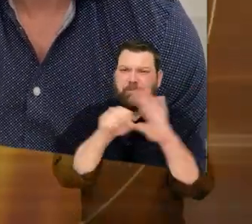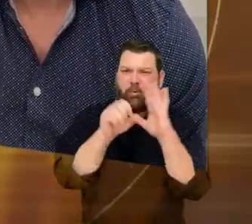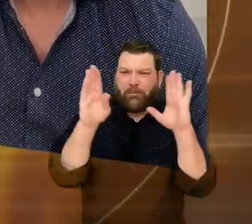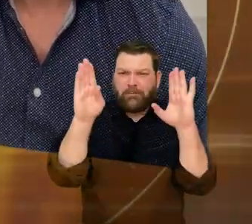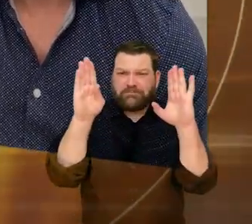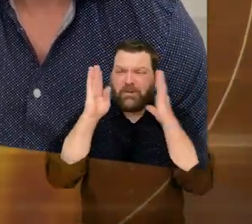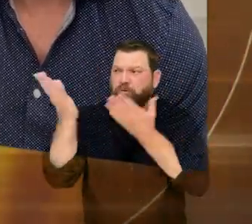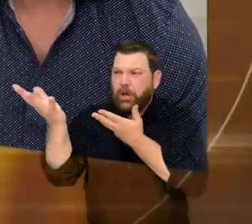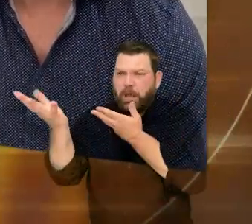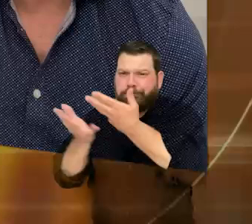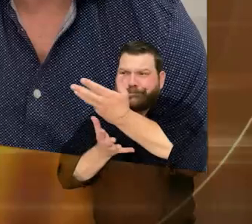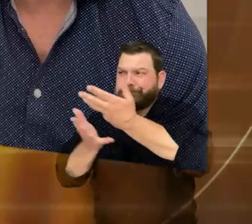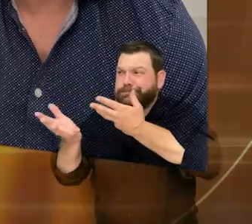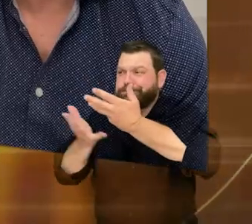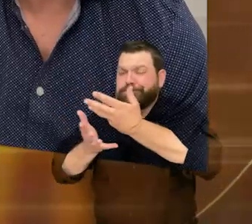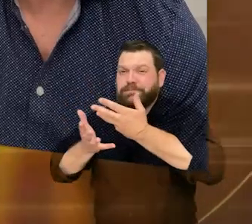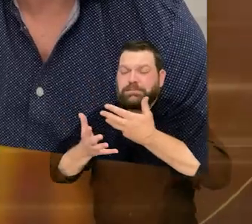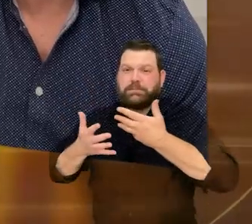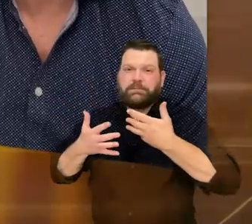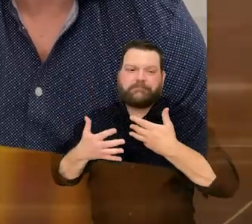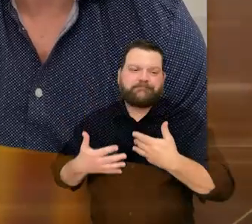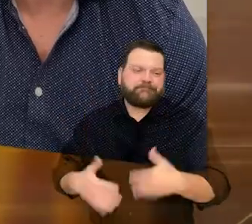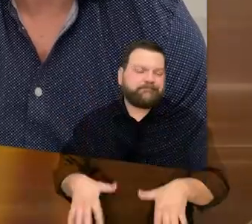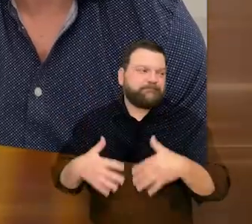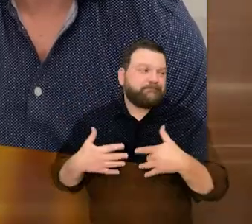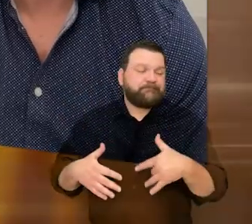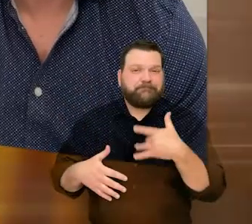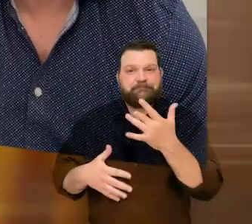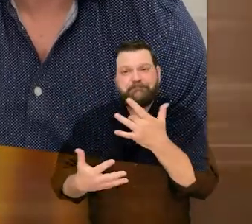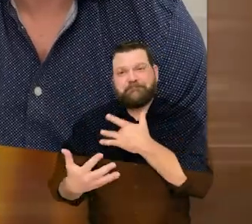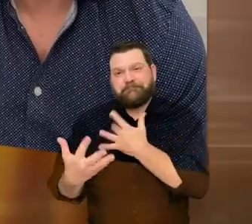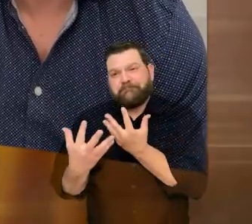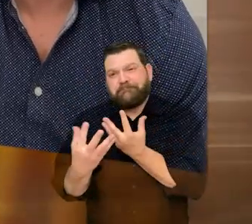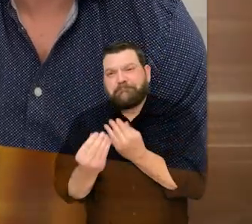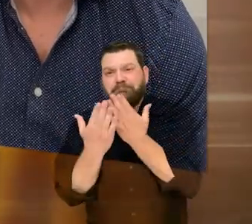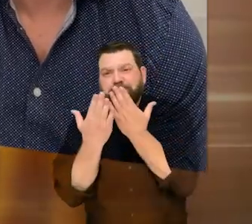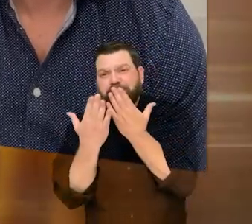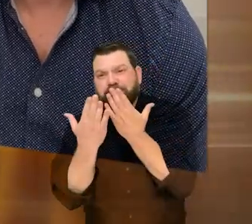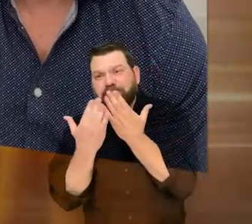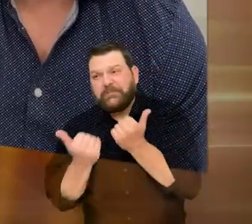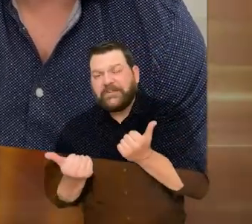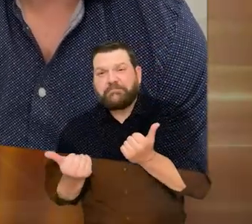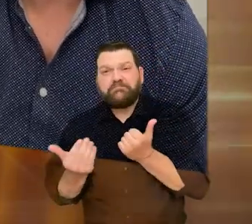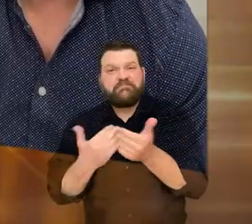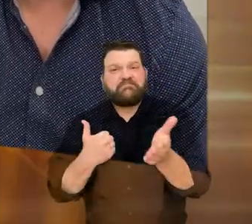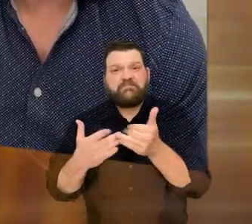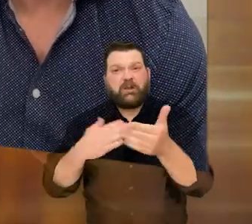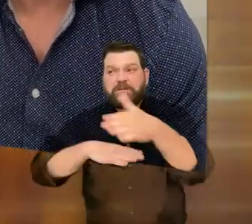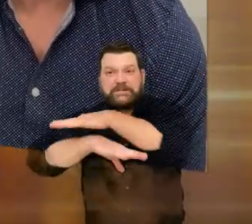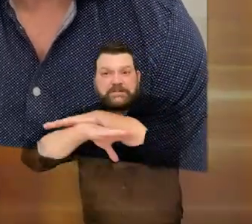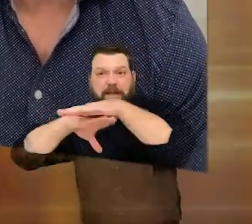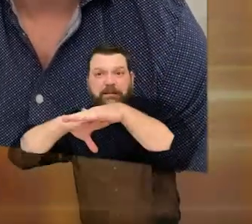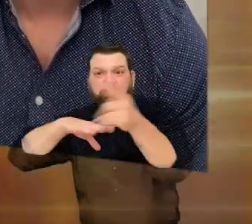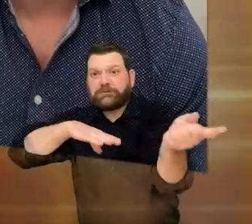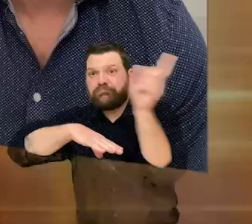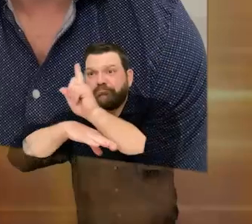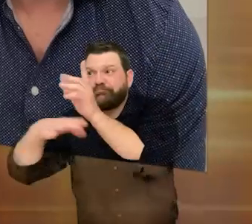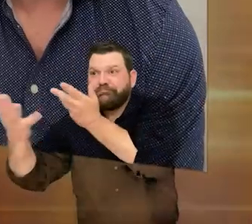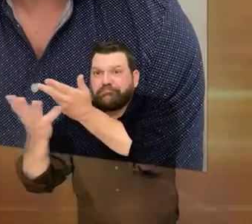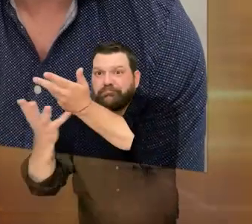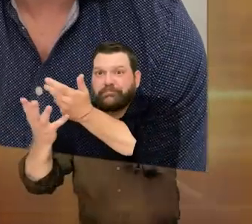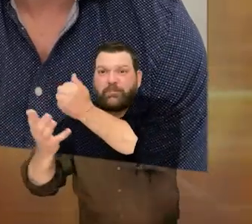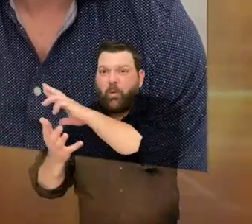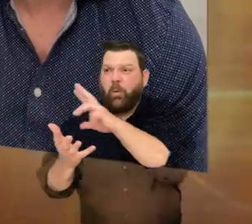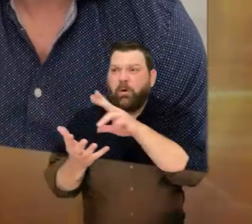attention. She was so incredibly generous, both on and off the stage. Always so committed and present